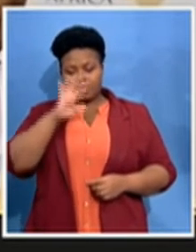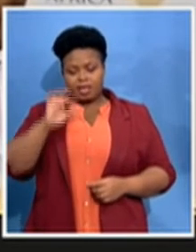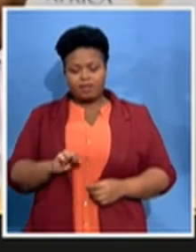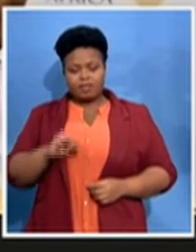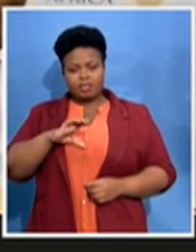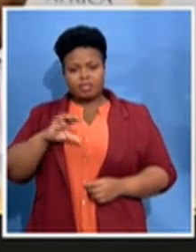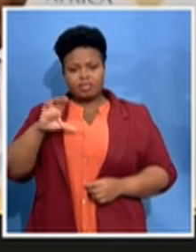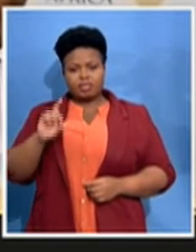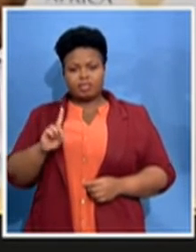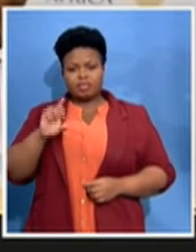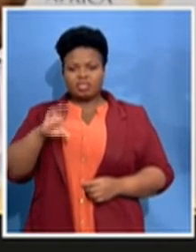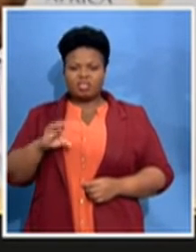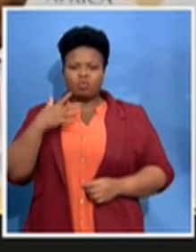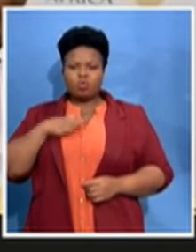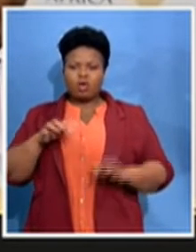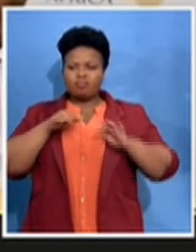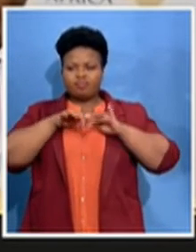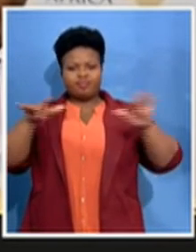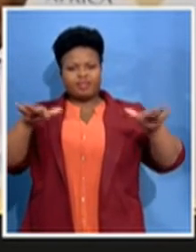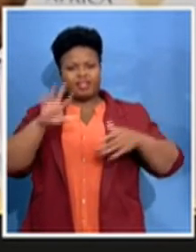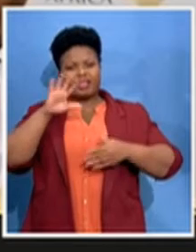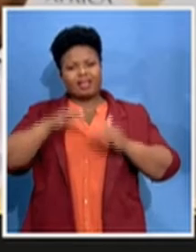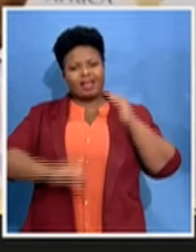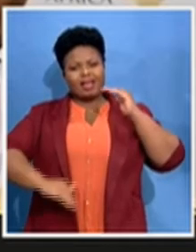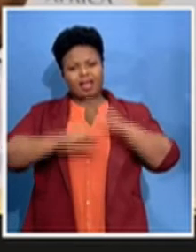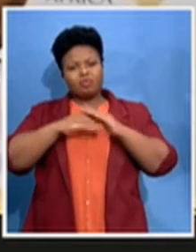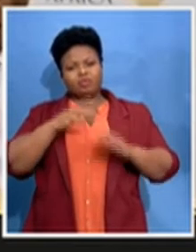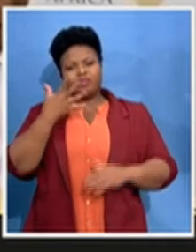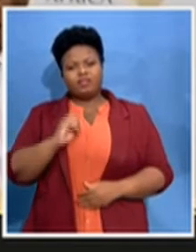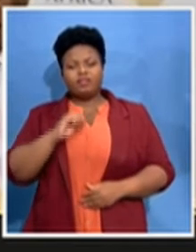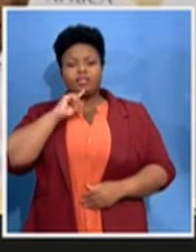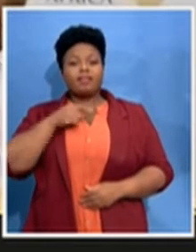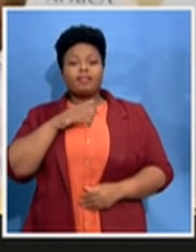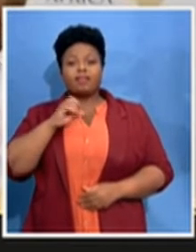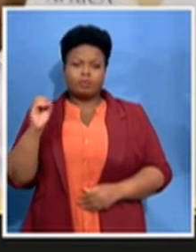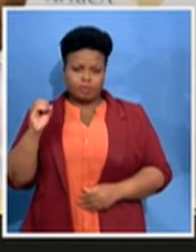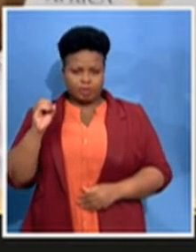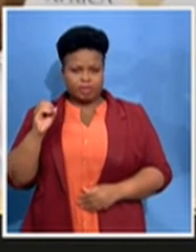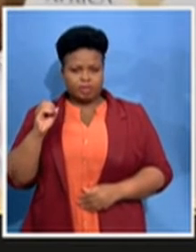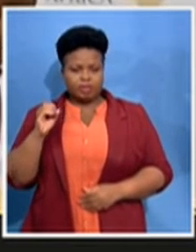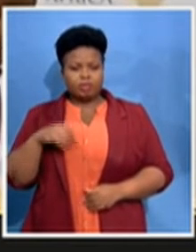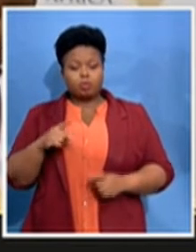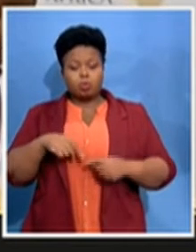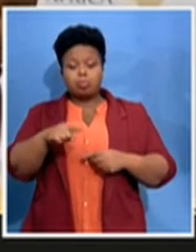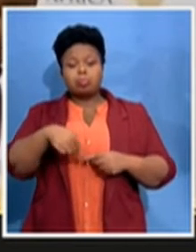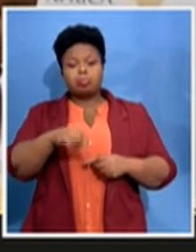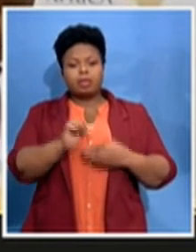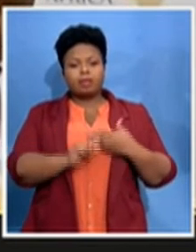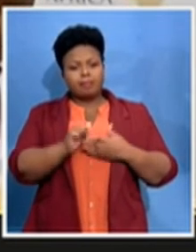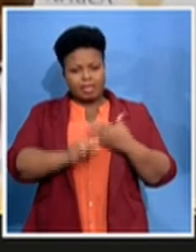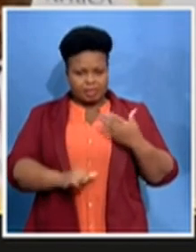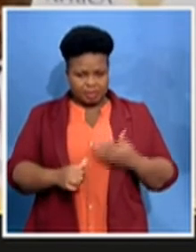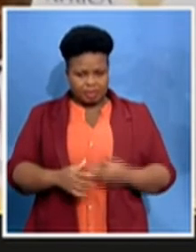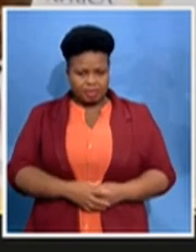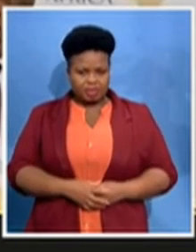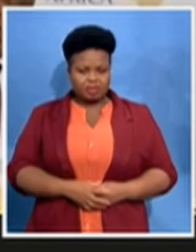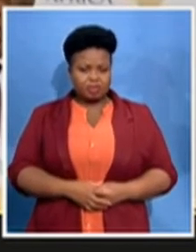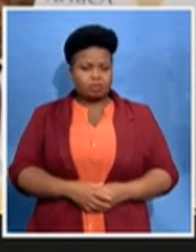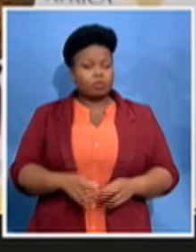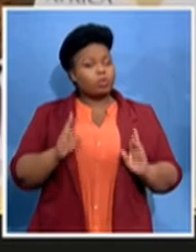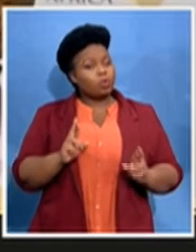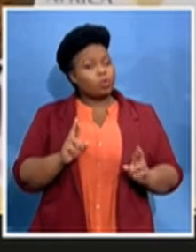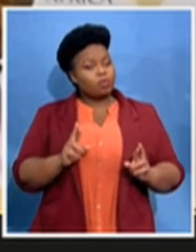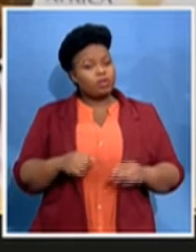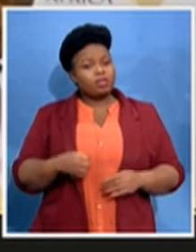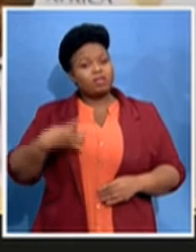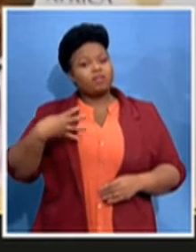genomic sequences in the coming months. And hopefully towards the 4th quarter, we should be able to achieve